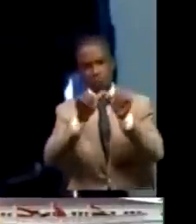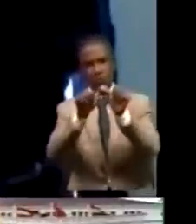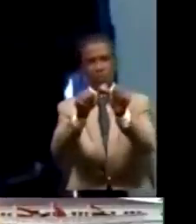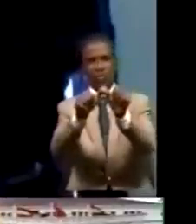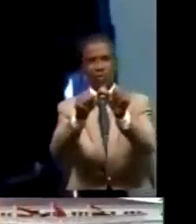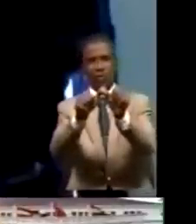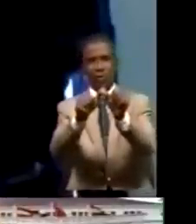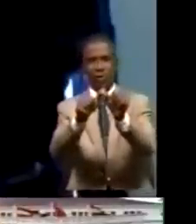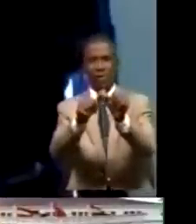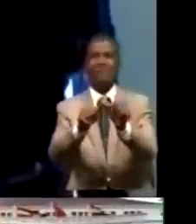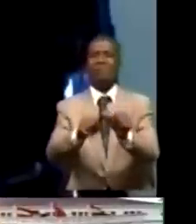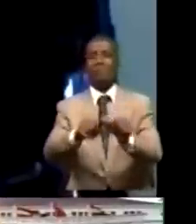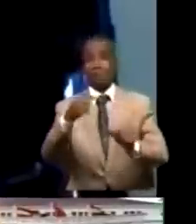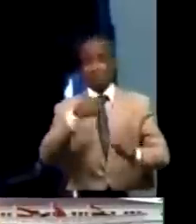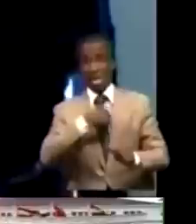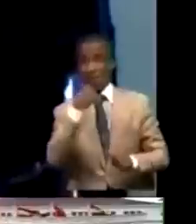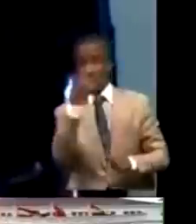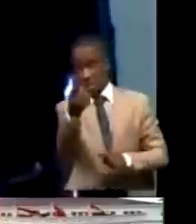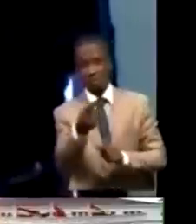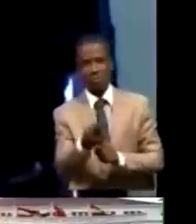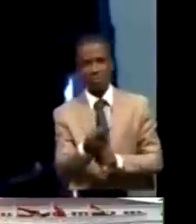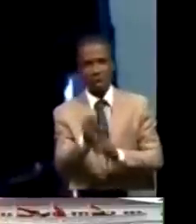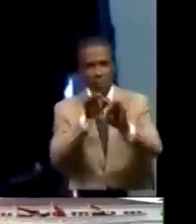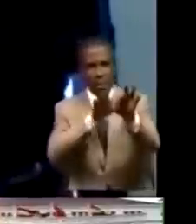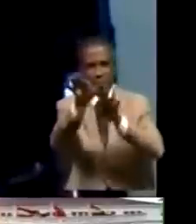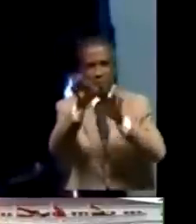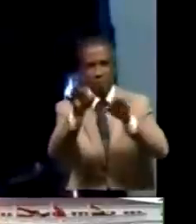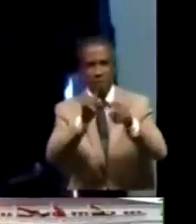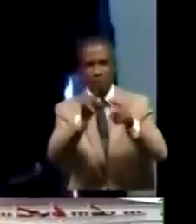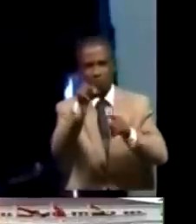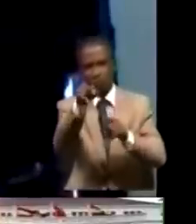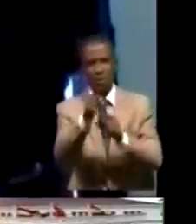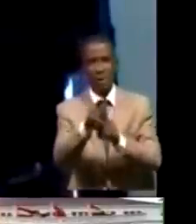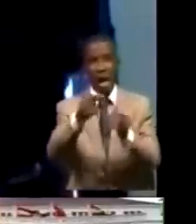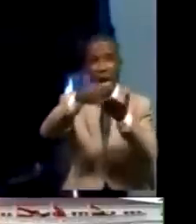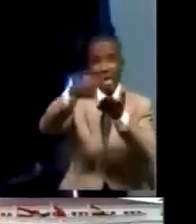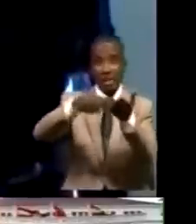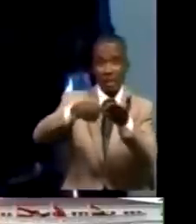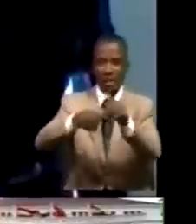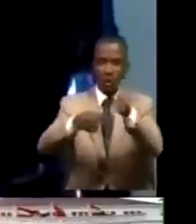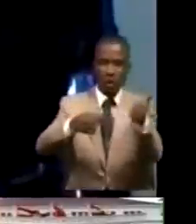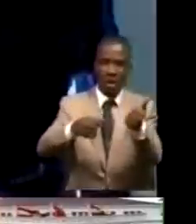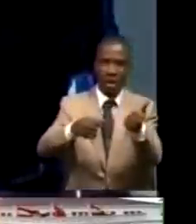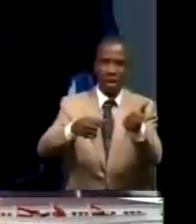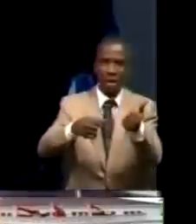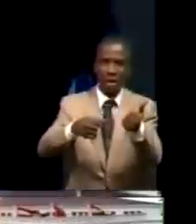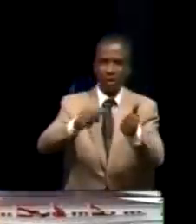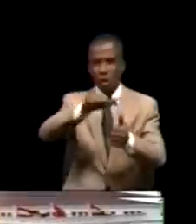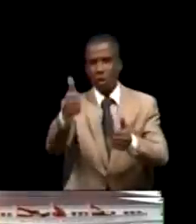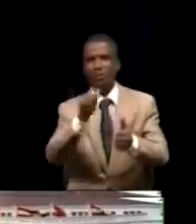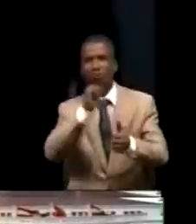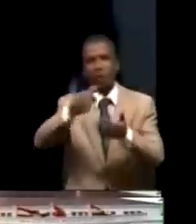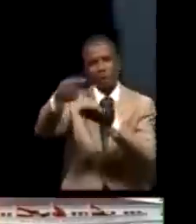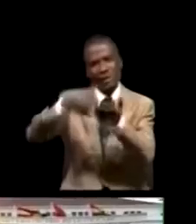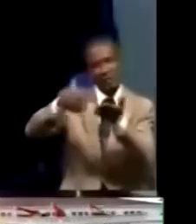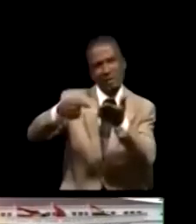Go to the next region. I'm giving you the basis on which I signed the basis on which you. I did not sign some. I did not ask.